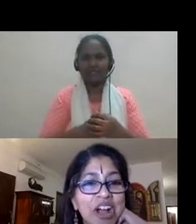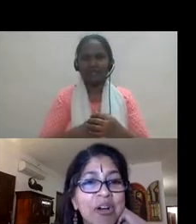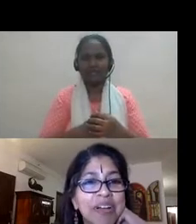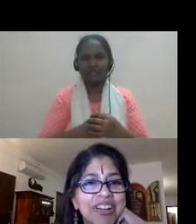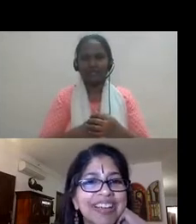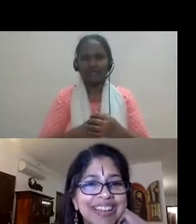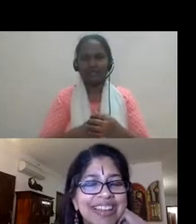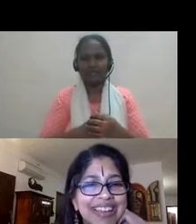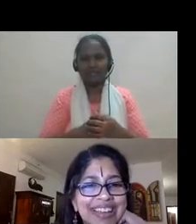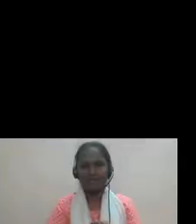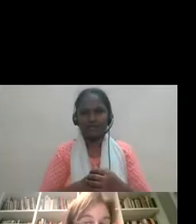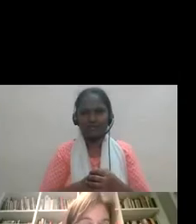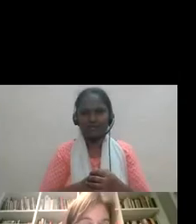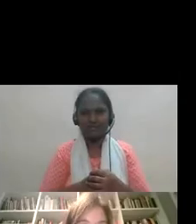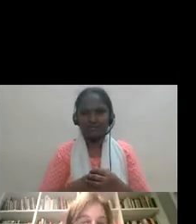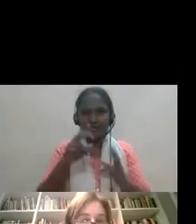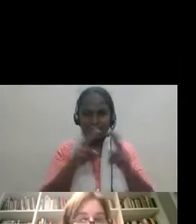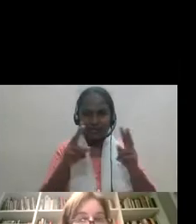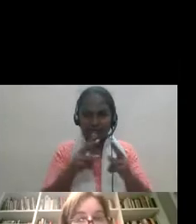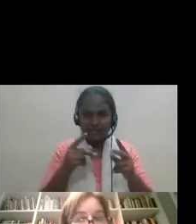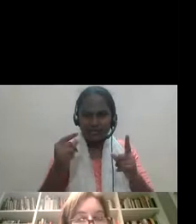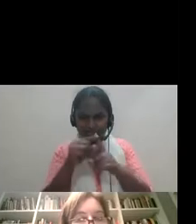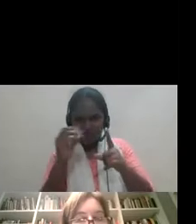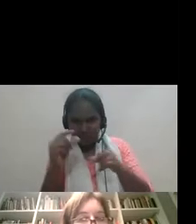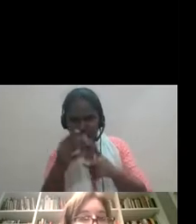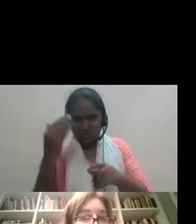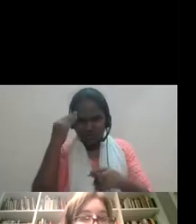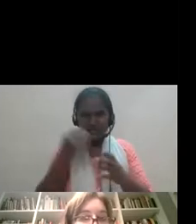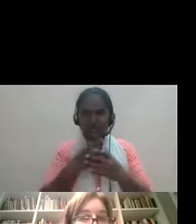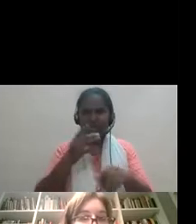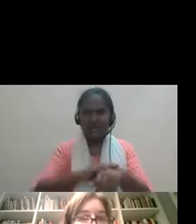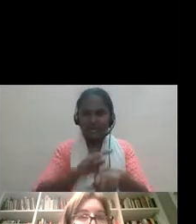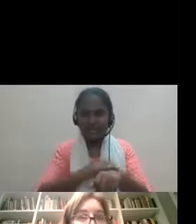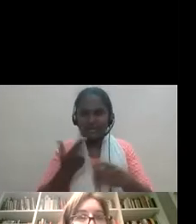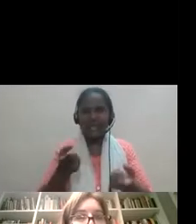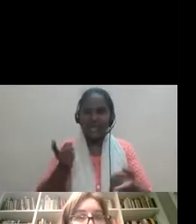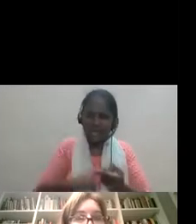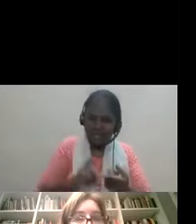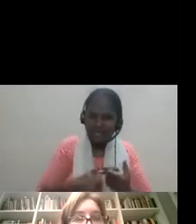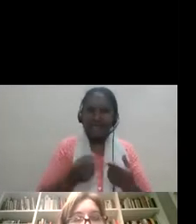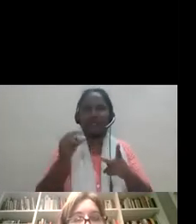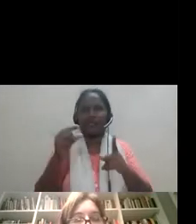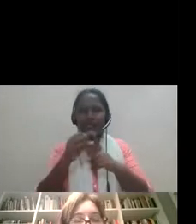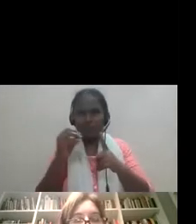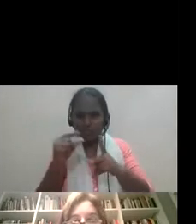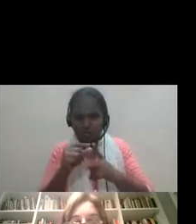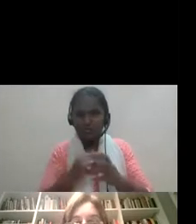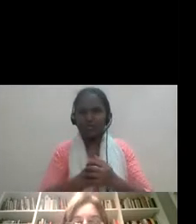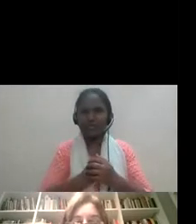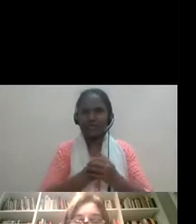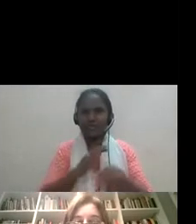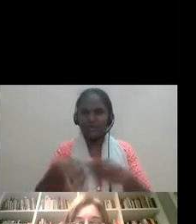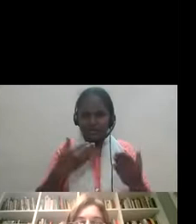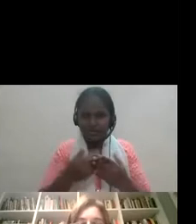Oh. And it was a very pop, and you know, the experience of happenings and pop and a